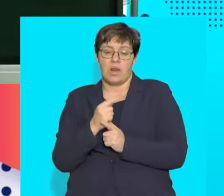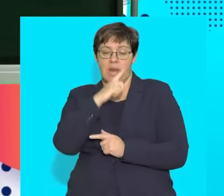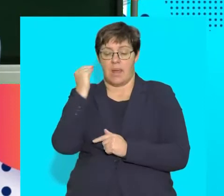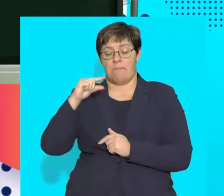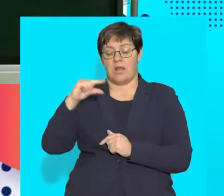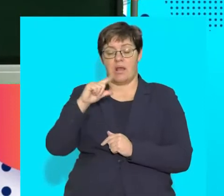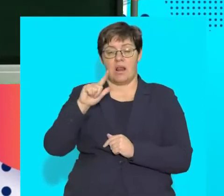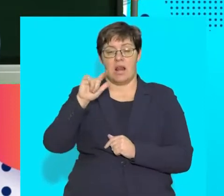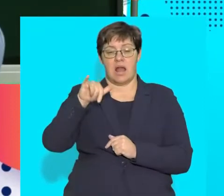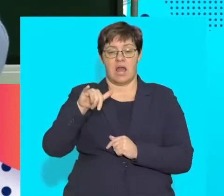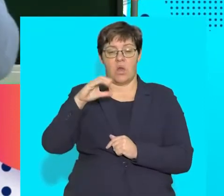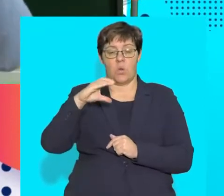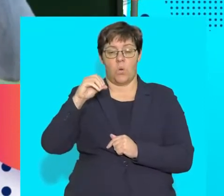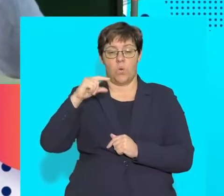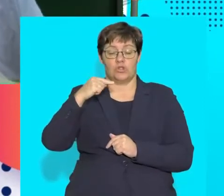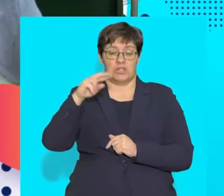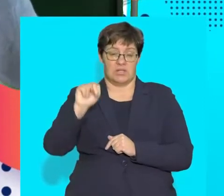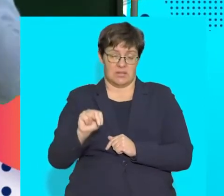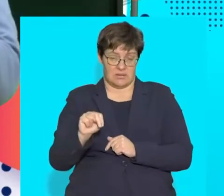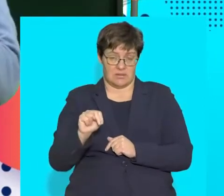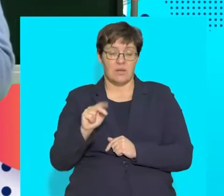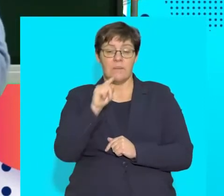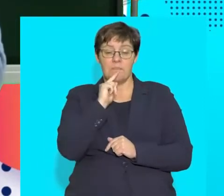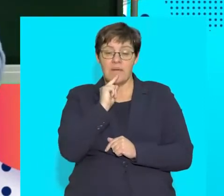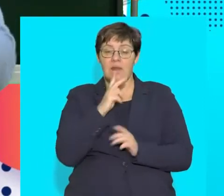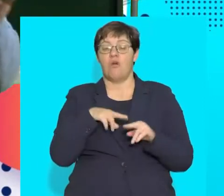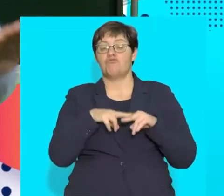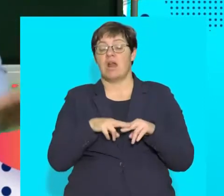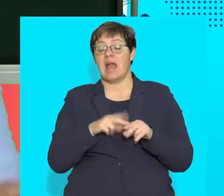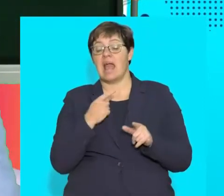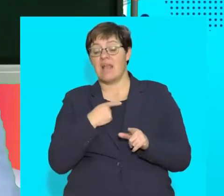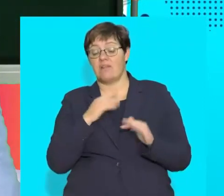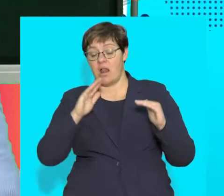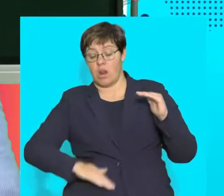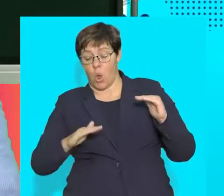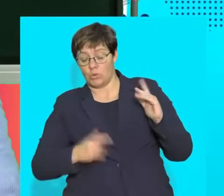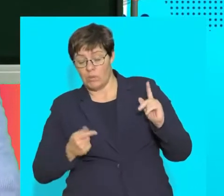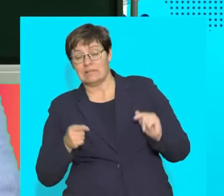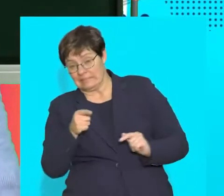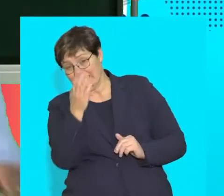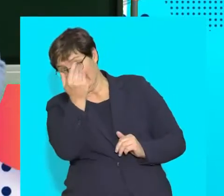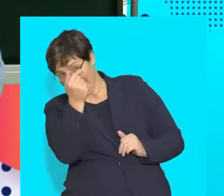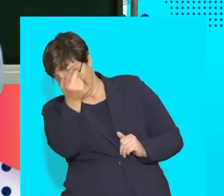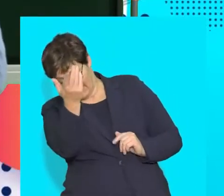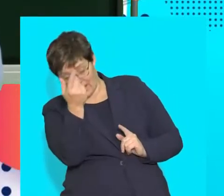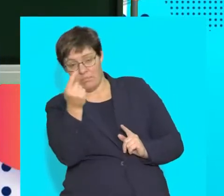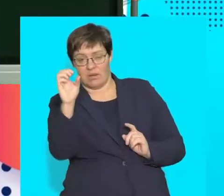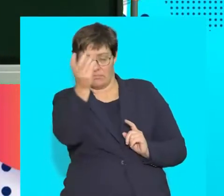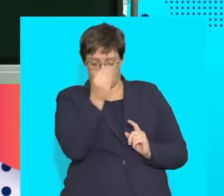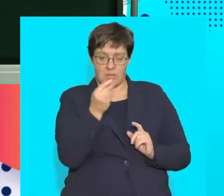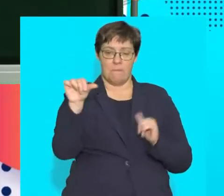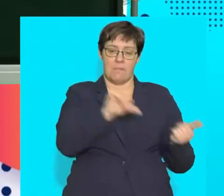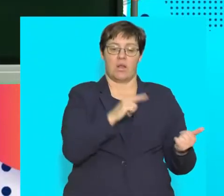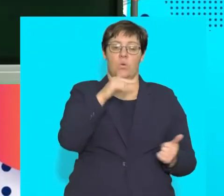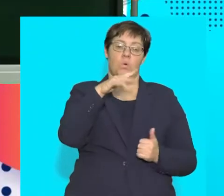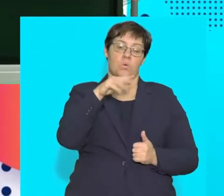And this is essentially the reserve glucose that the body relies on when the blood sugar levels fall below the norm. And